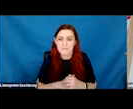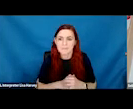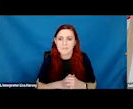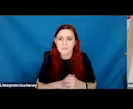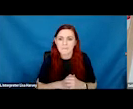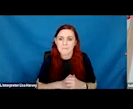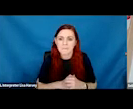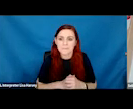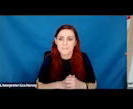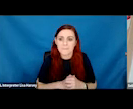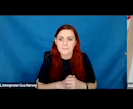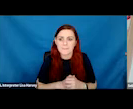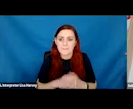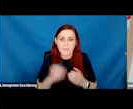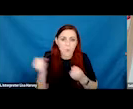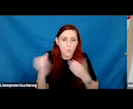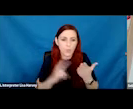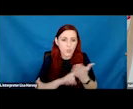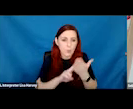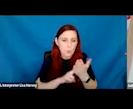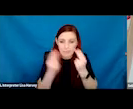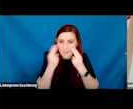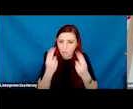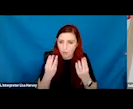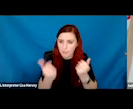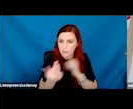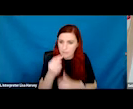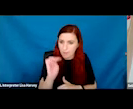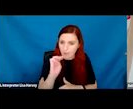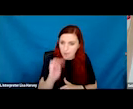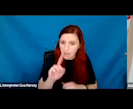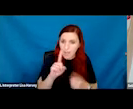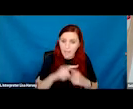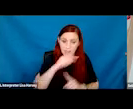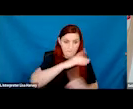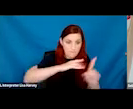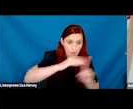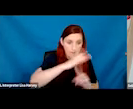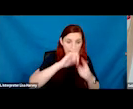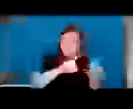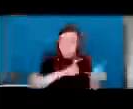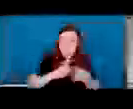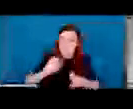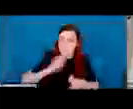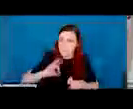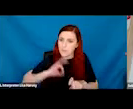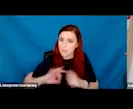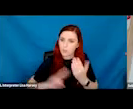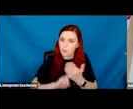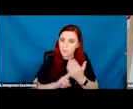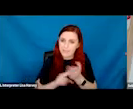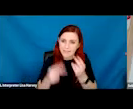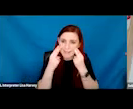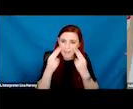avoided plastics and used natural materials where possible. In addition to environmental and sustainable benefits, using natural materials